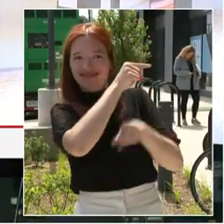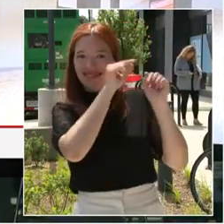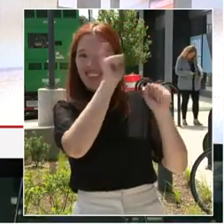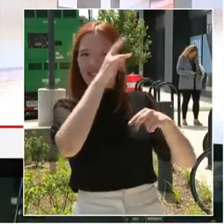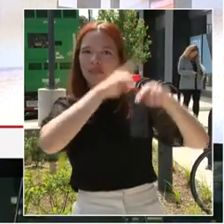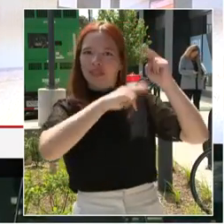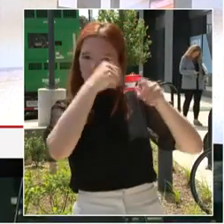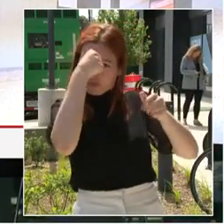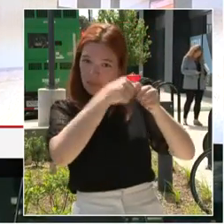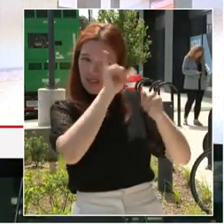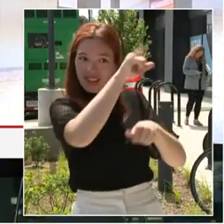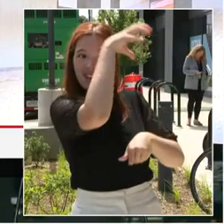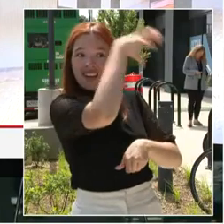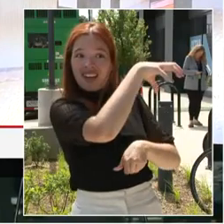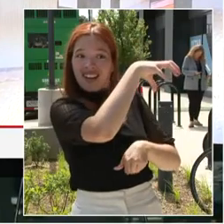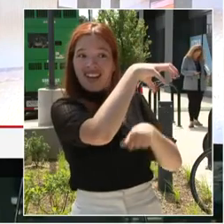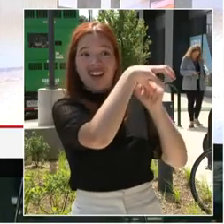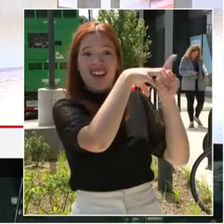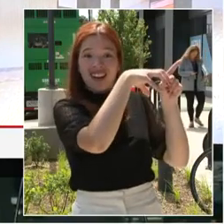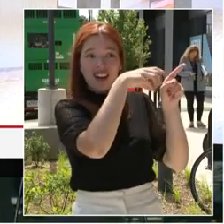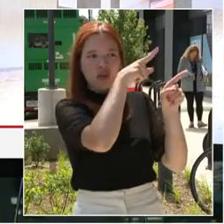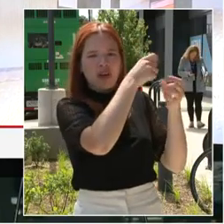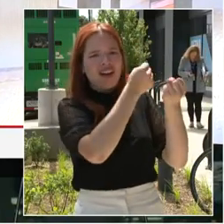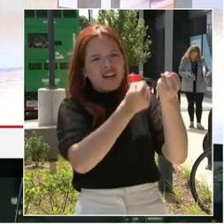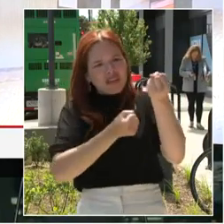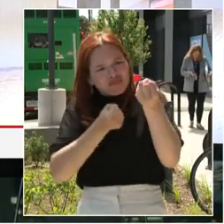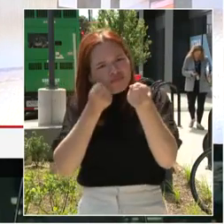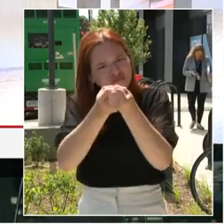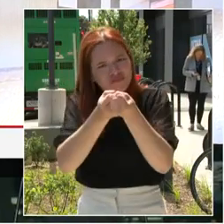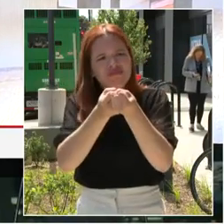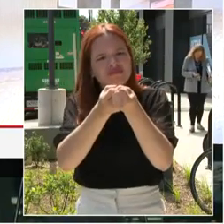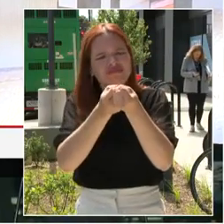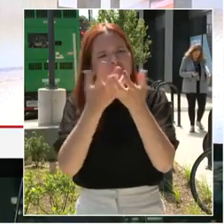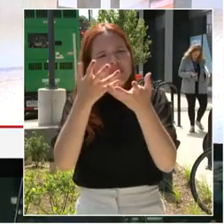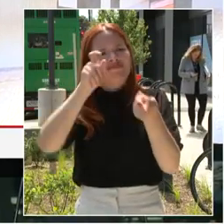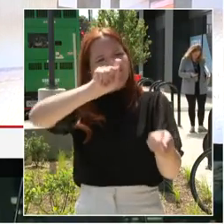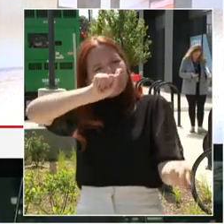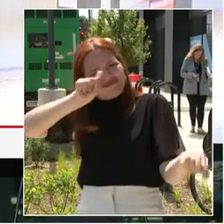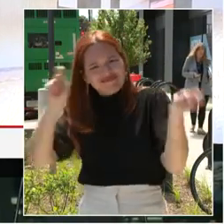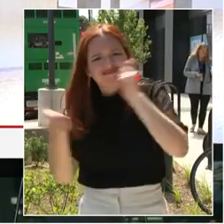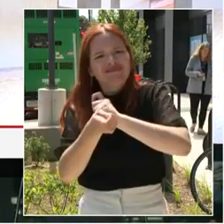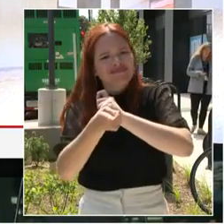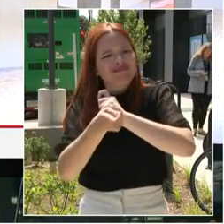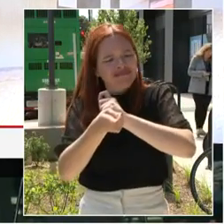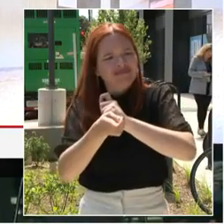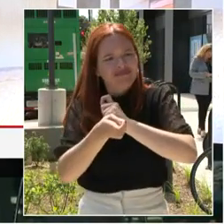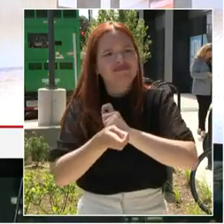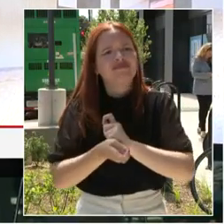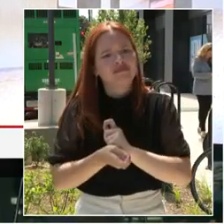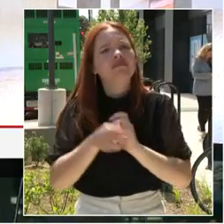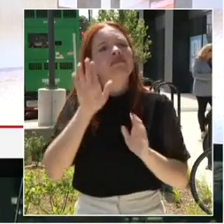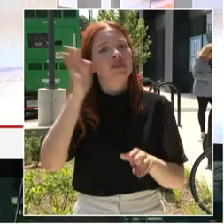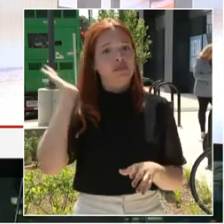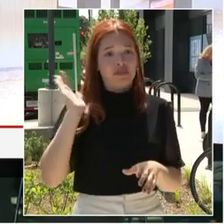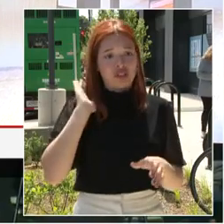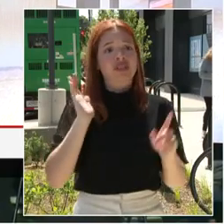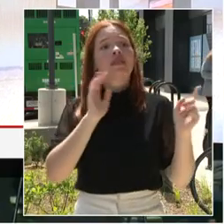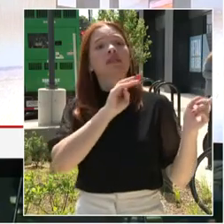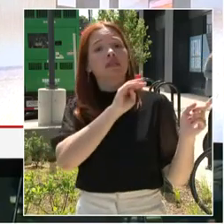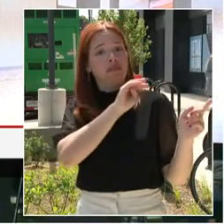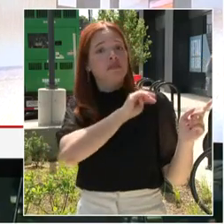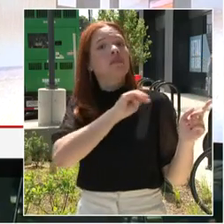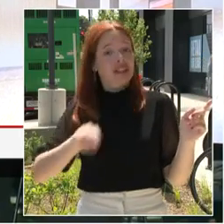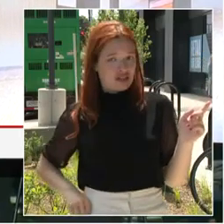that transformed U Street at the direction of Mayor Marion Barry. So in